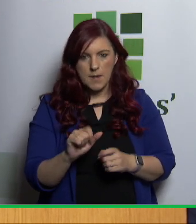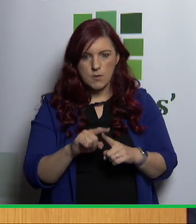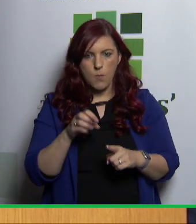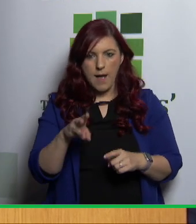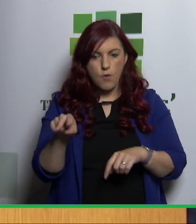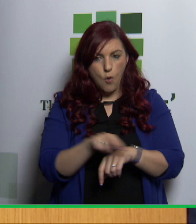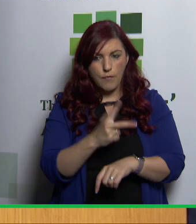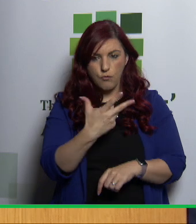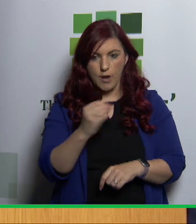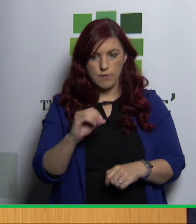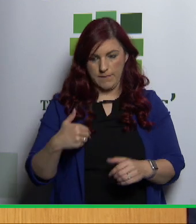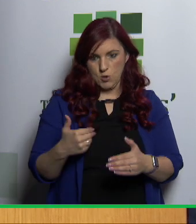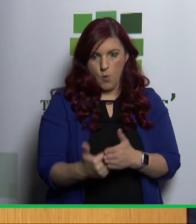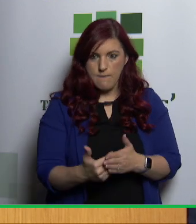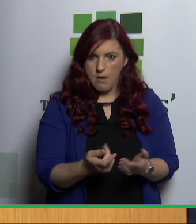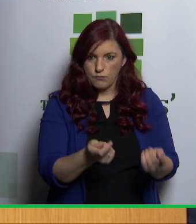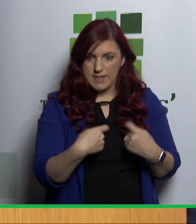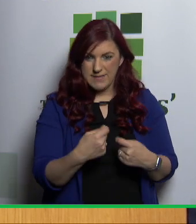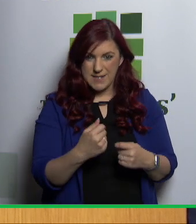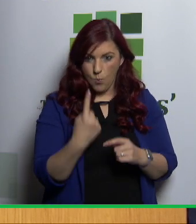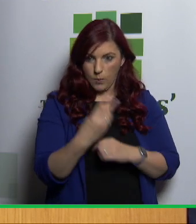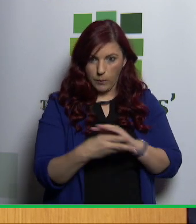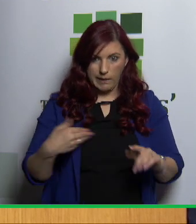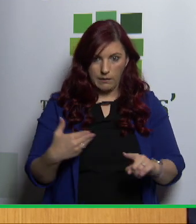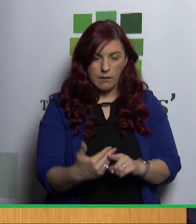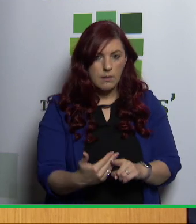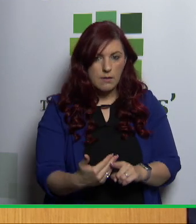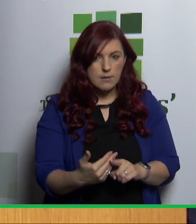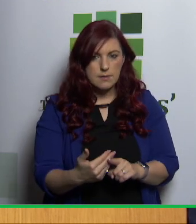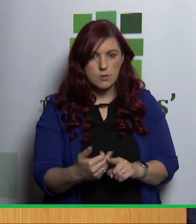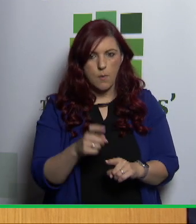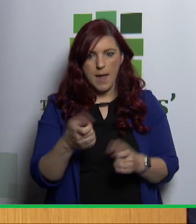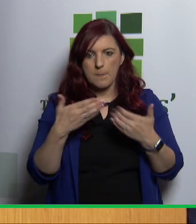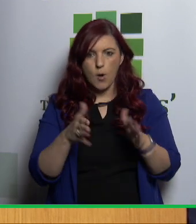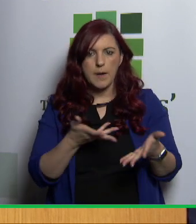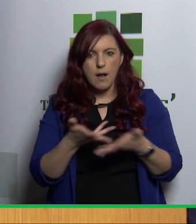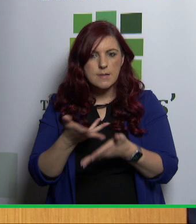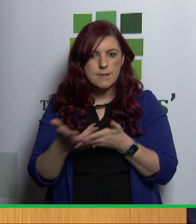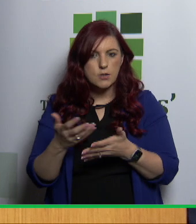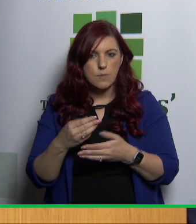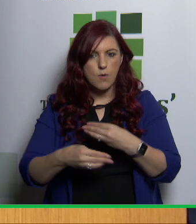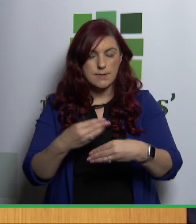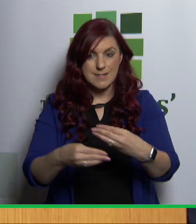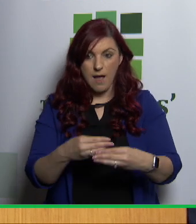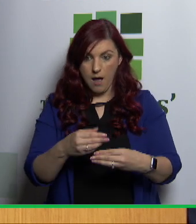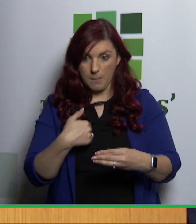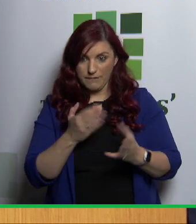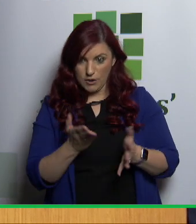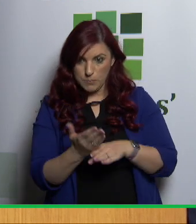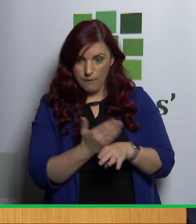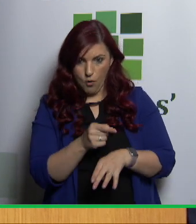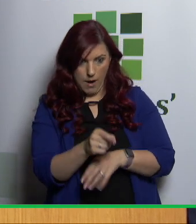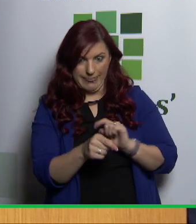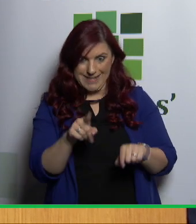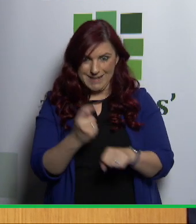350 submissions made since last Thursday, and I've worked on public consultation processes in various guises before, and that is quite phenomenal. So we want to encourage